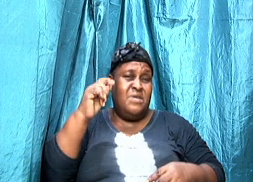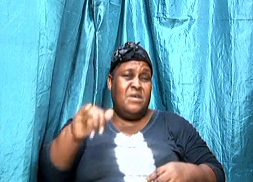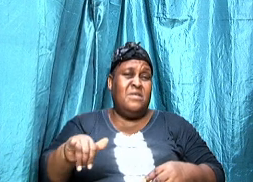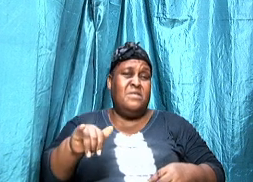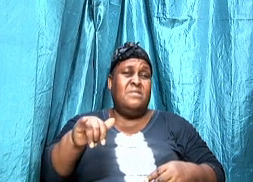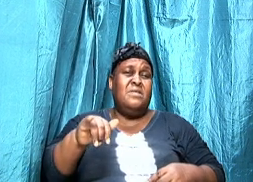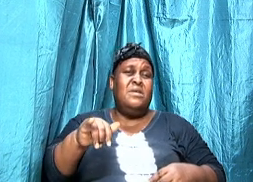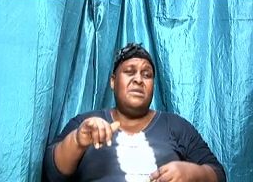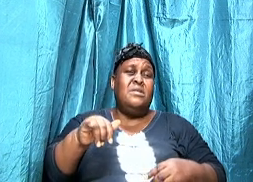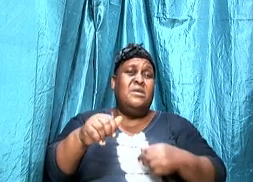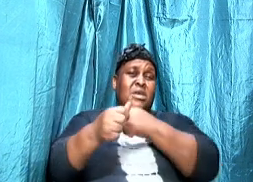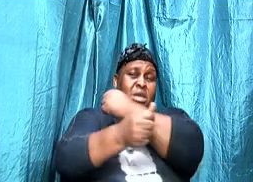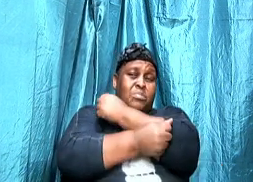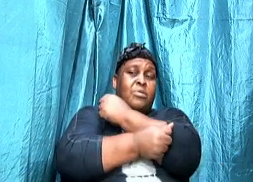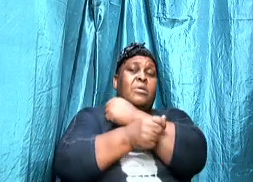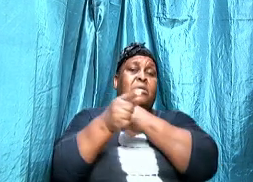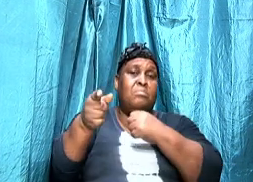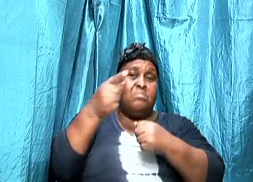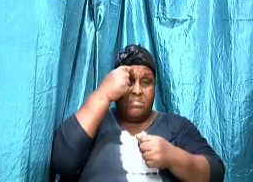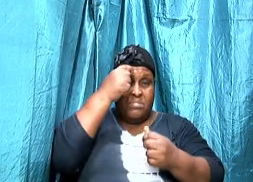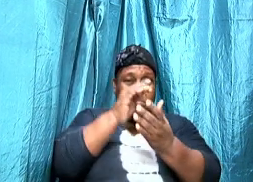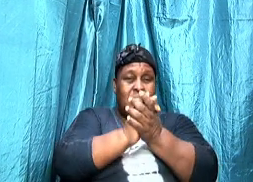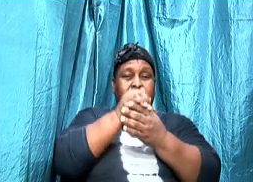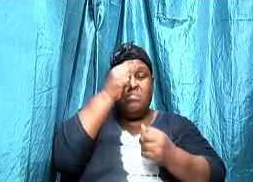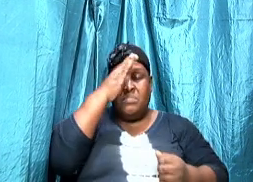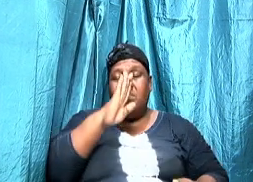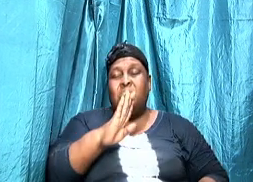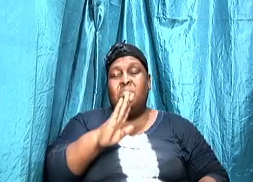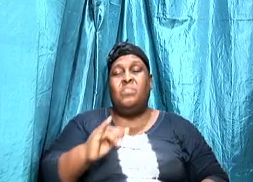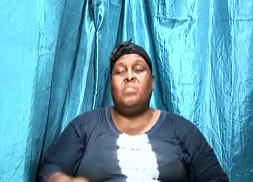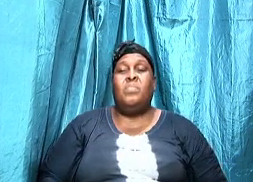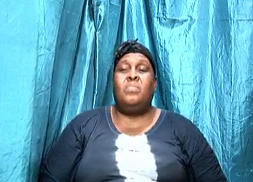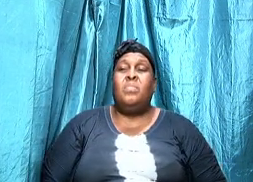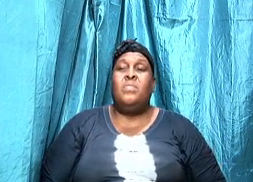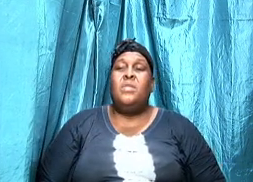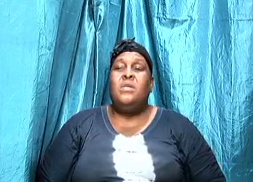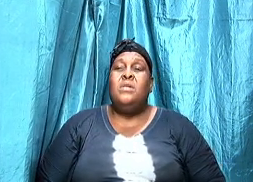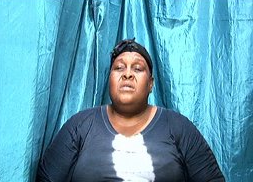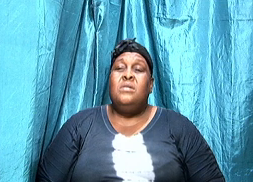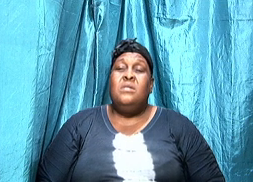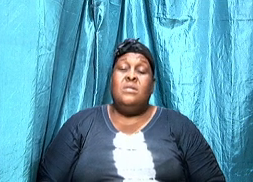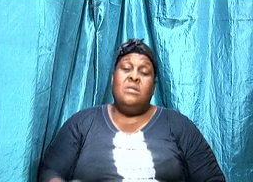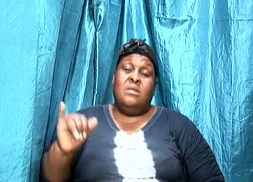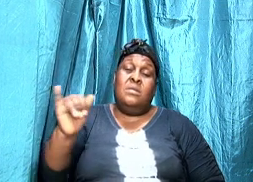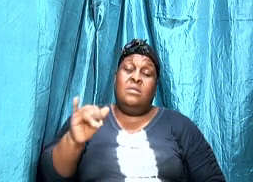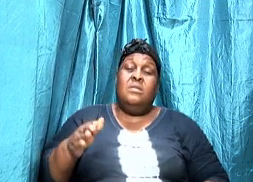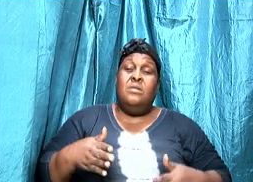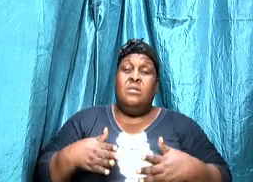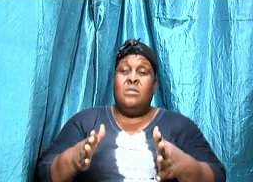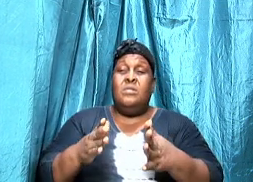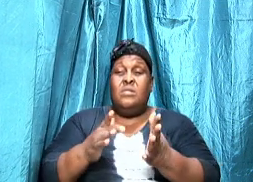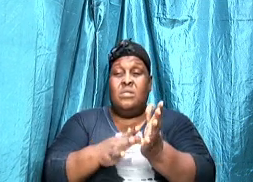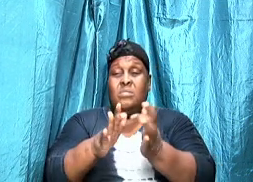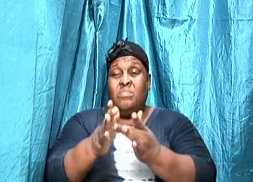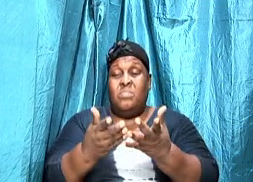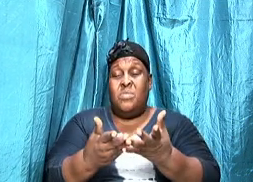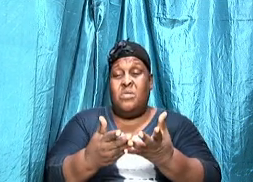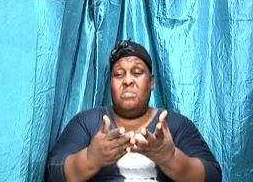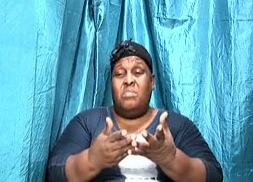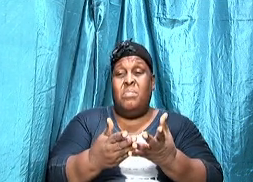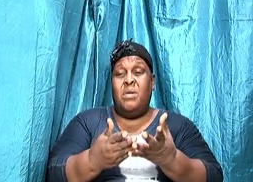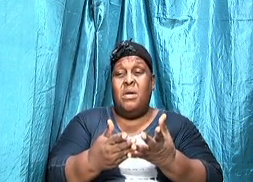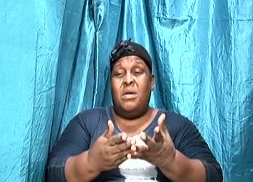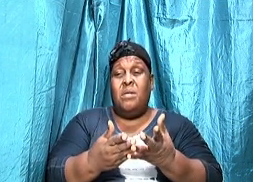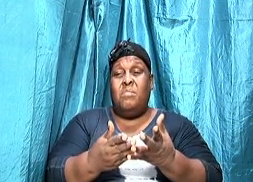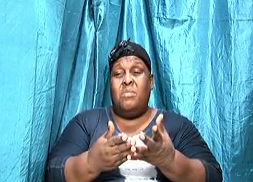God. And so here it is that in a same way, you know, with the Bible speaks of another